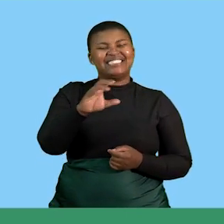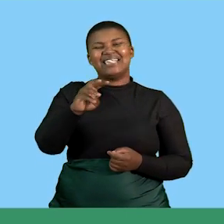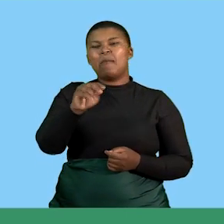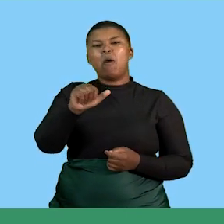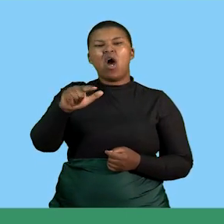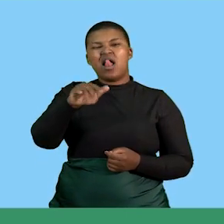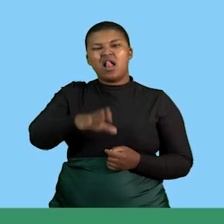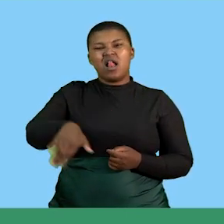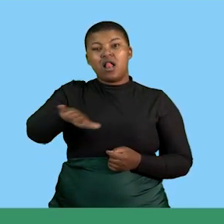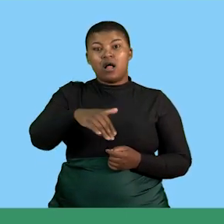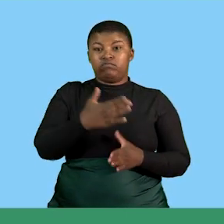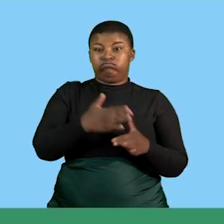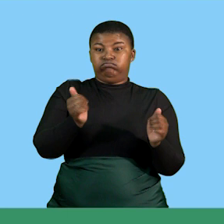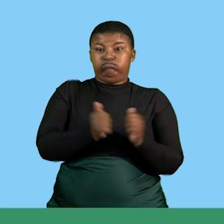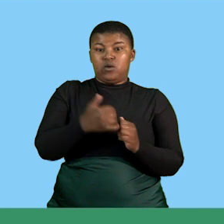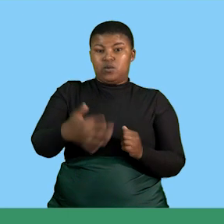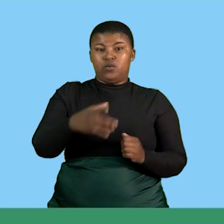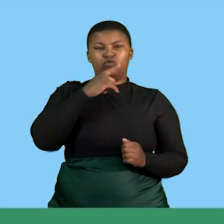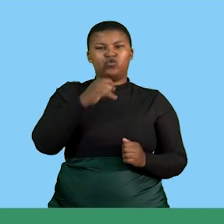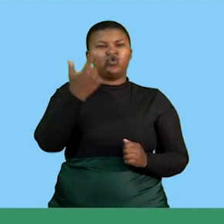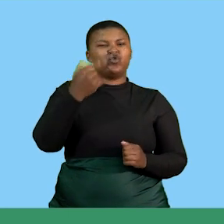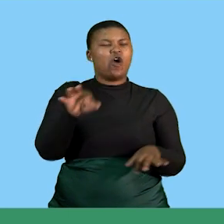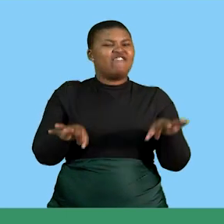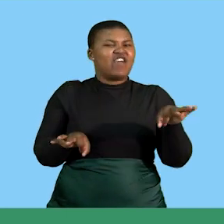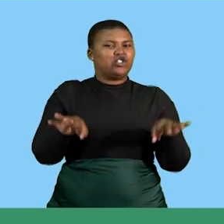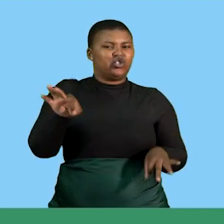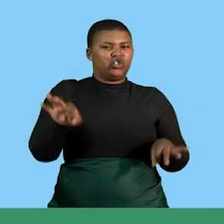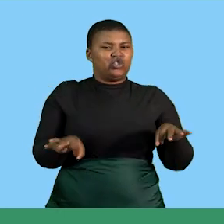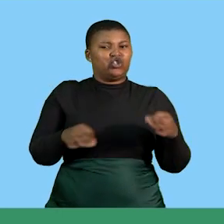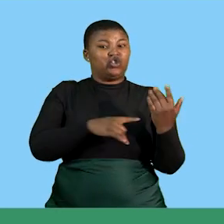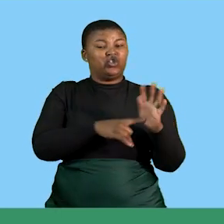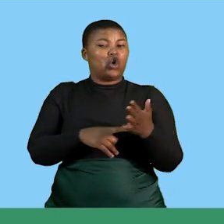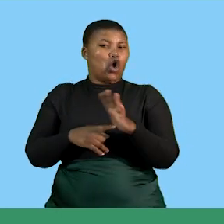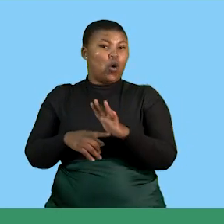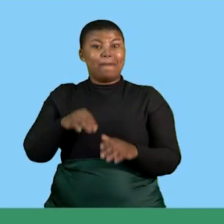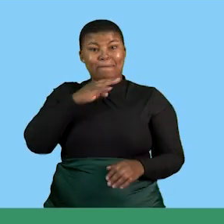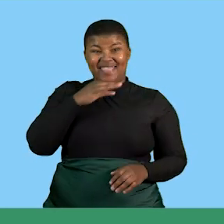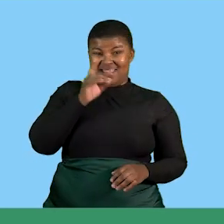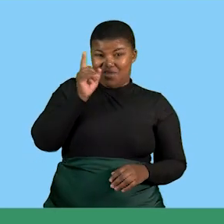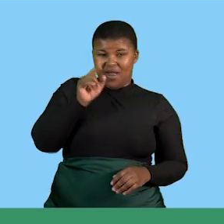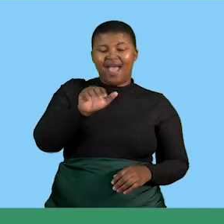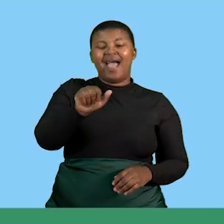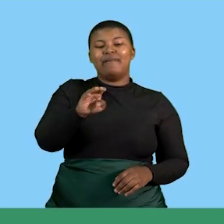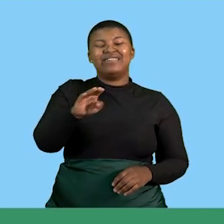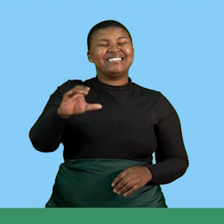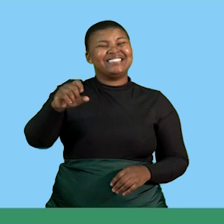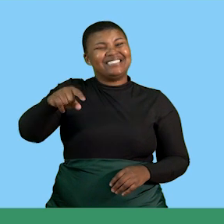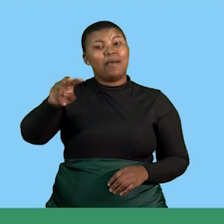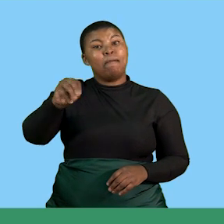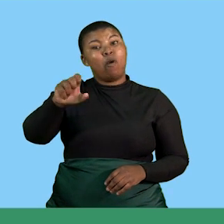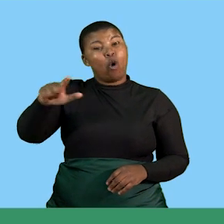show that promotes both of them. So they are working together. They are getting promotion from